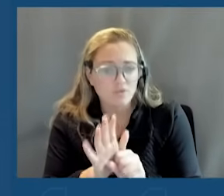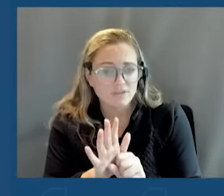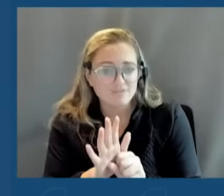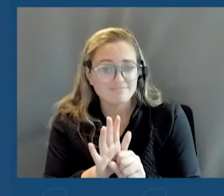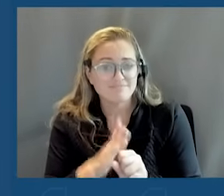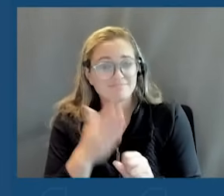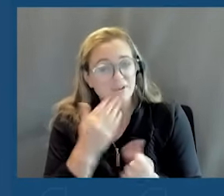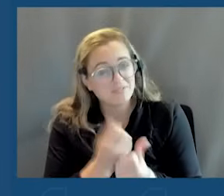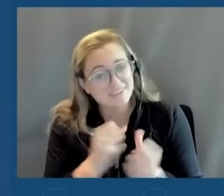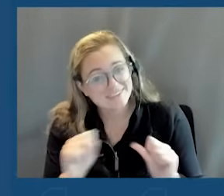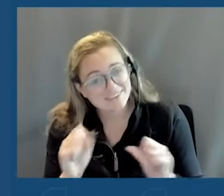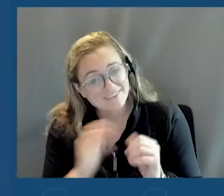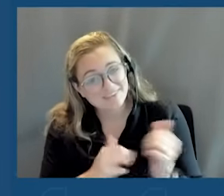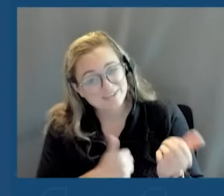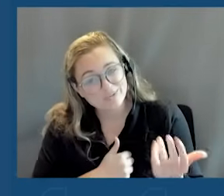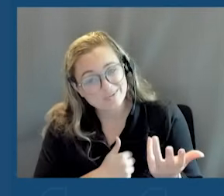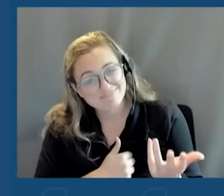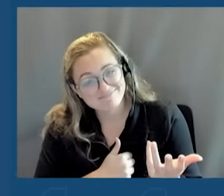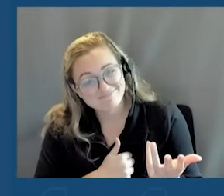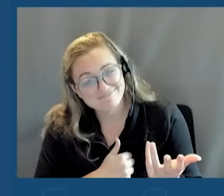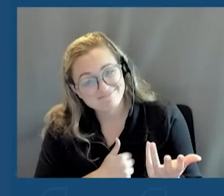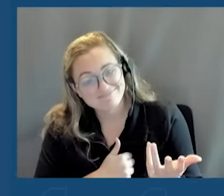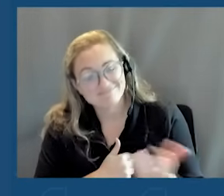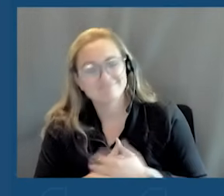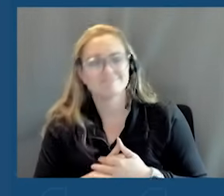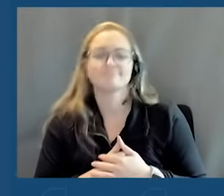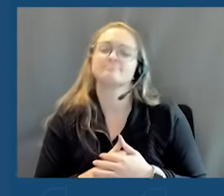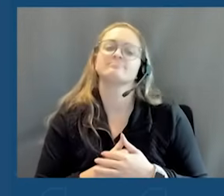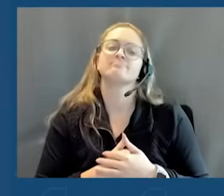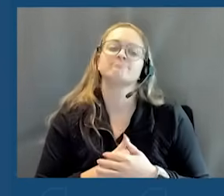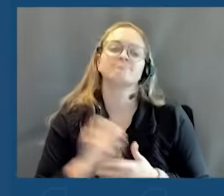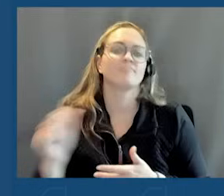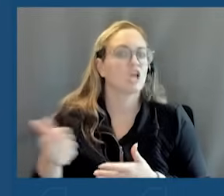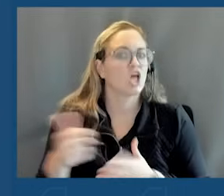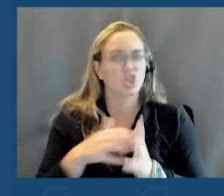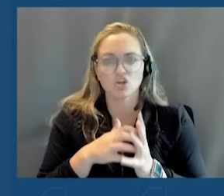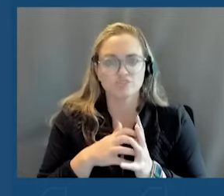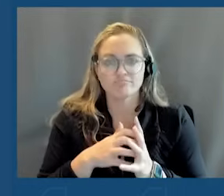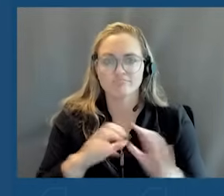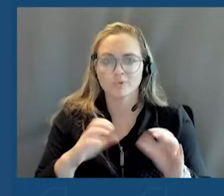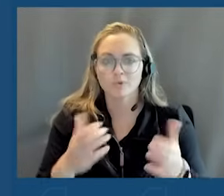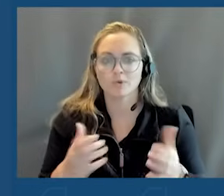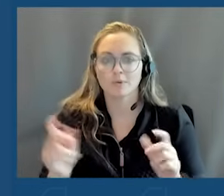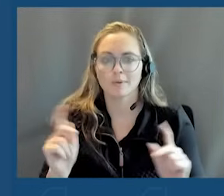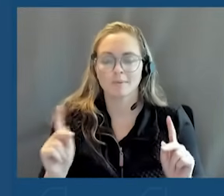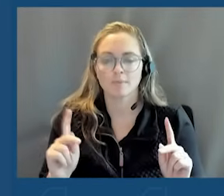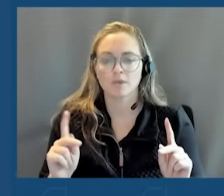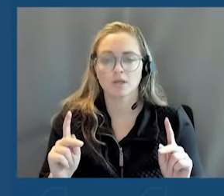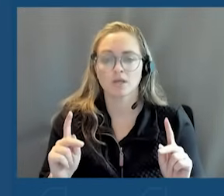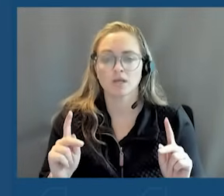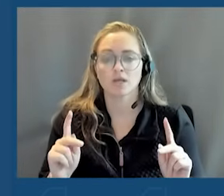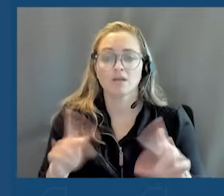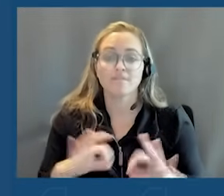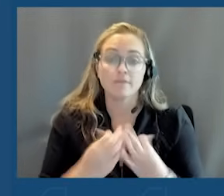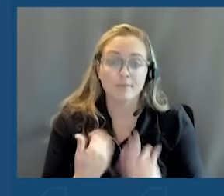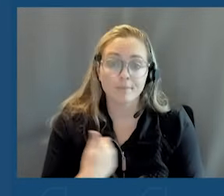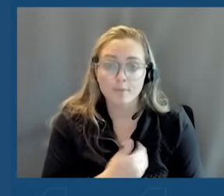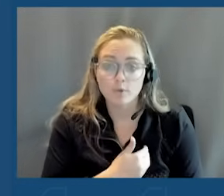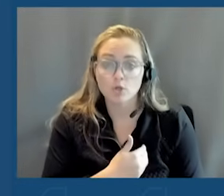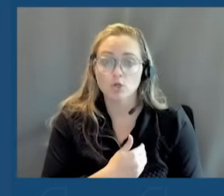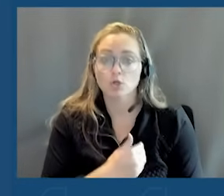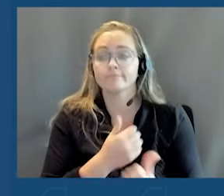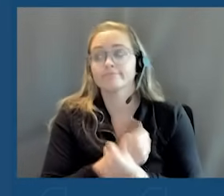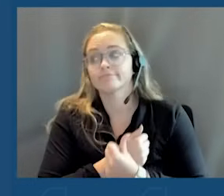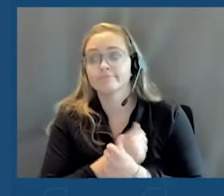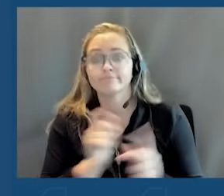sorry. And I do want to mention another vulnerable population, those who are family members, loved ones in